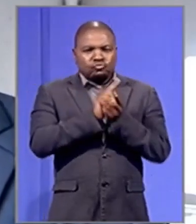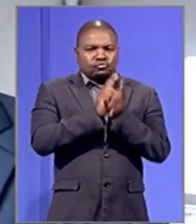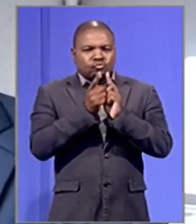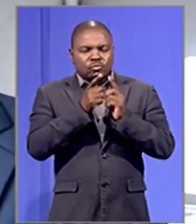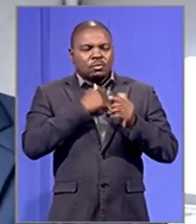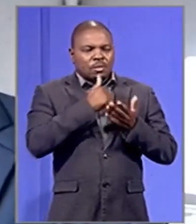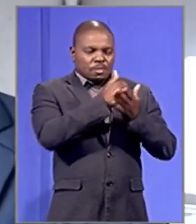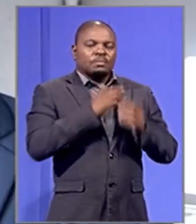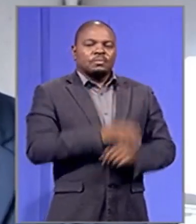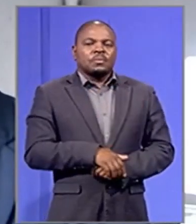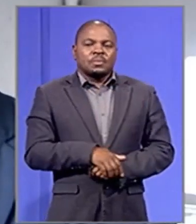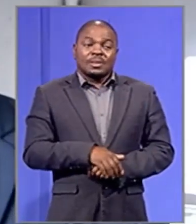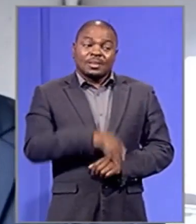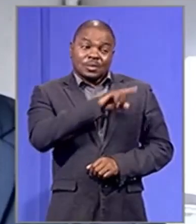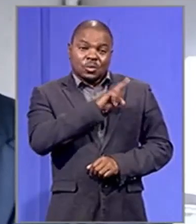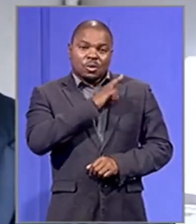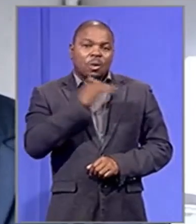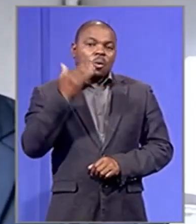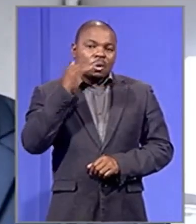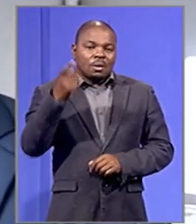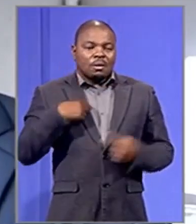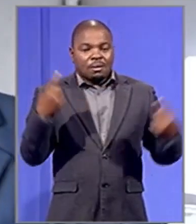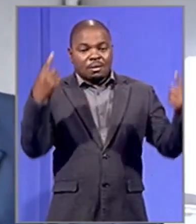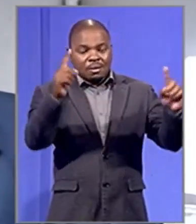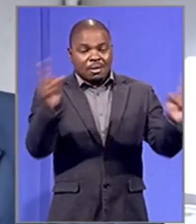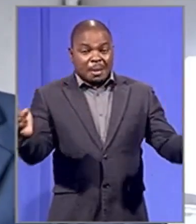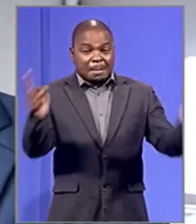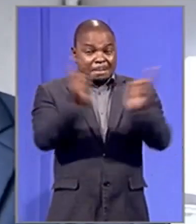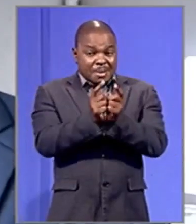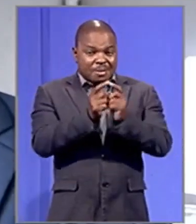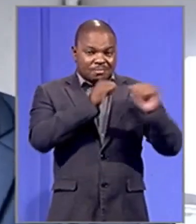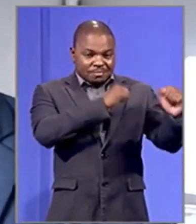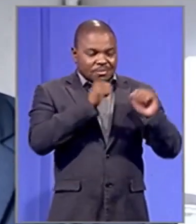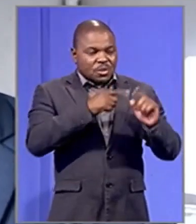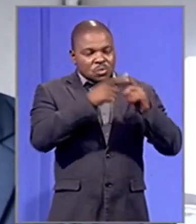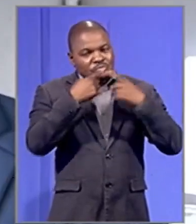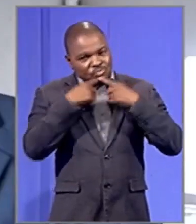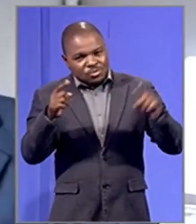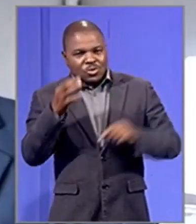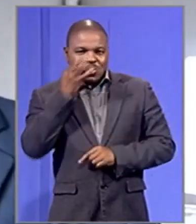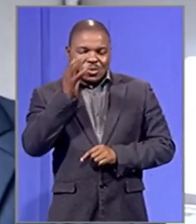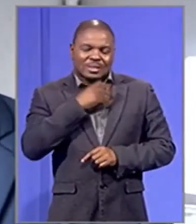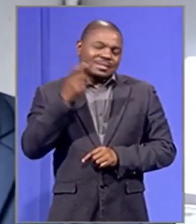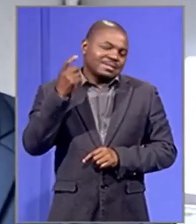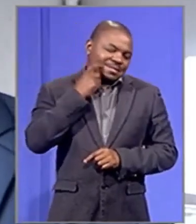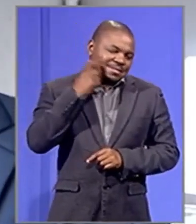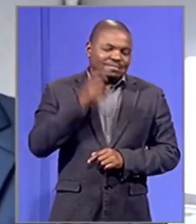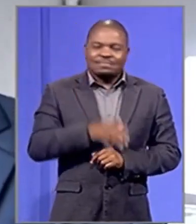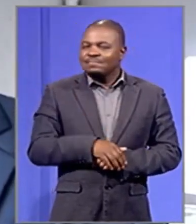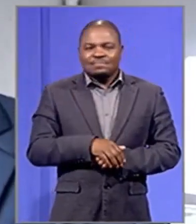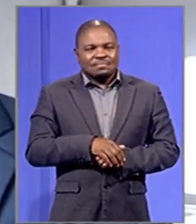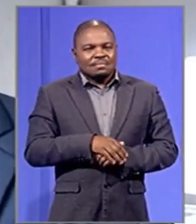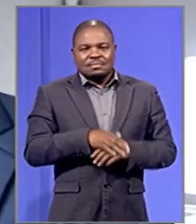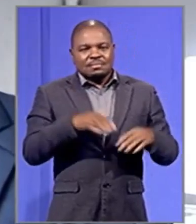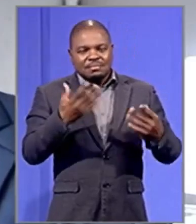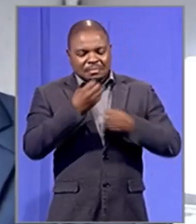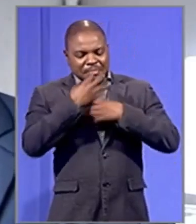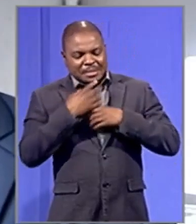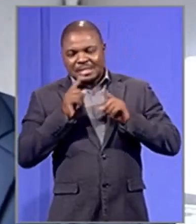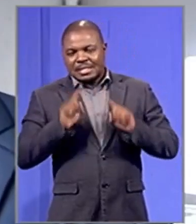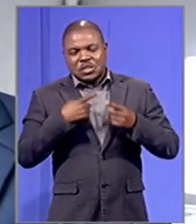fa di sparring. That's why le rolwa ile a bolela hore o ka se ka ba easy ore am